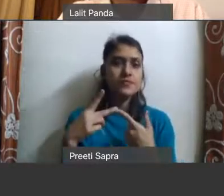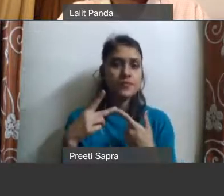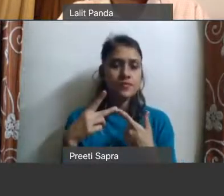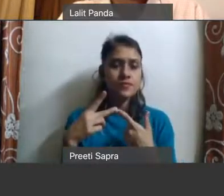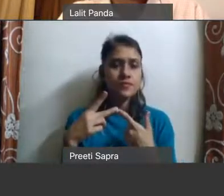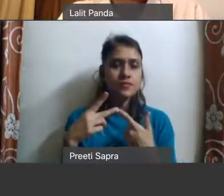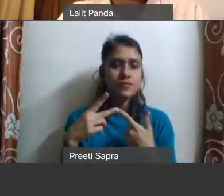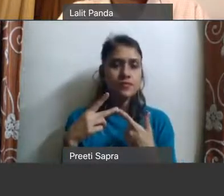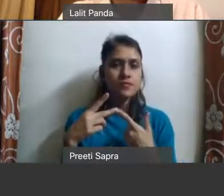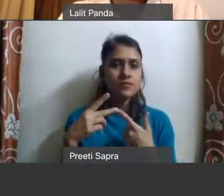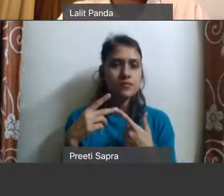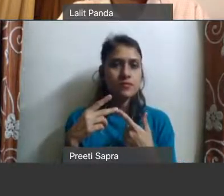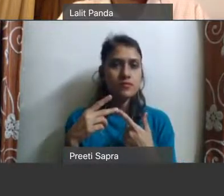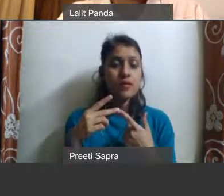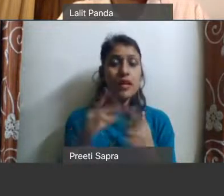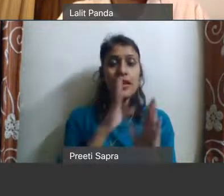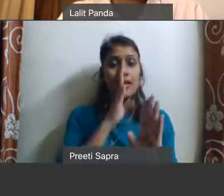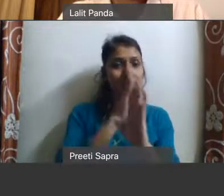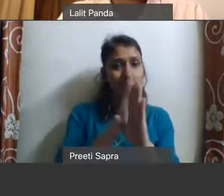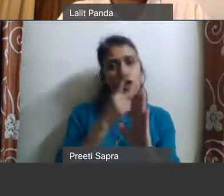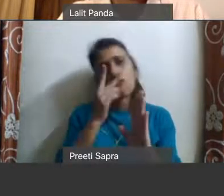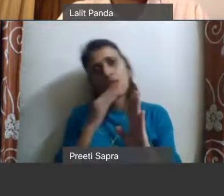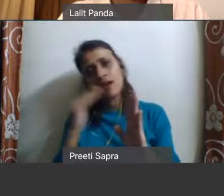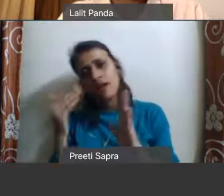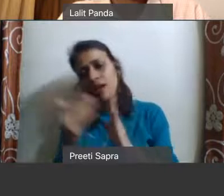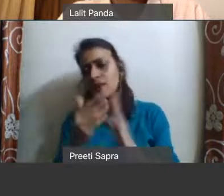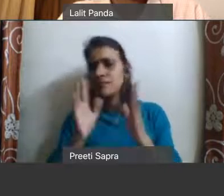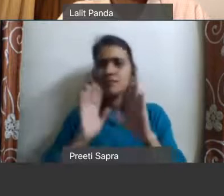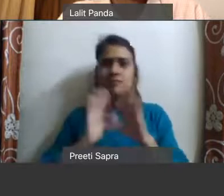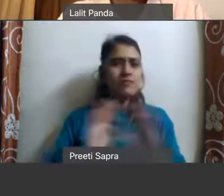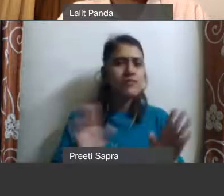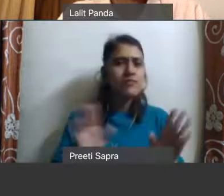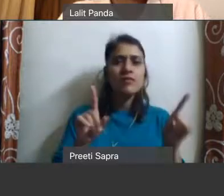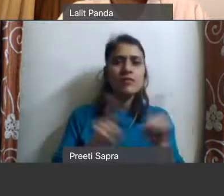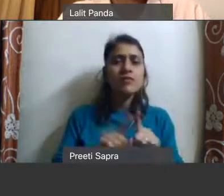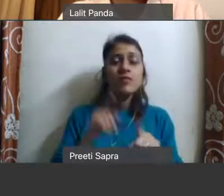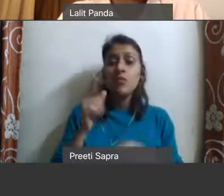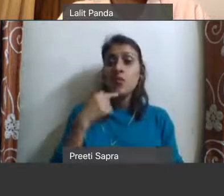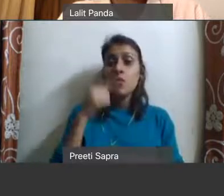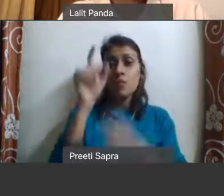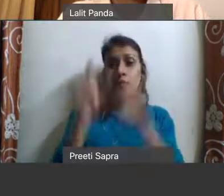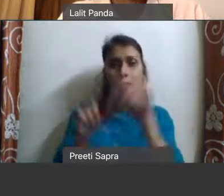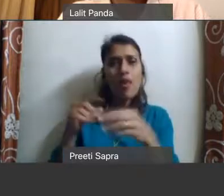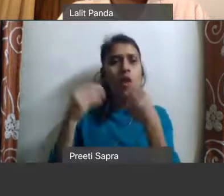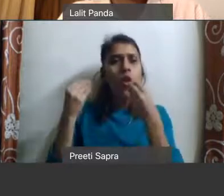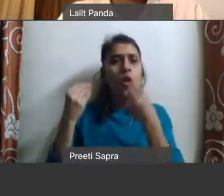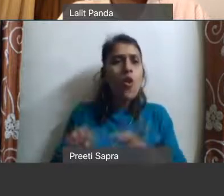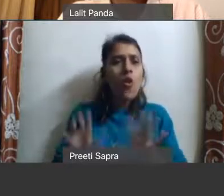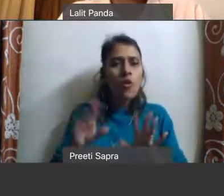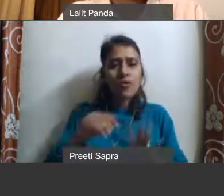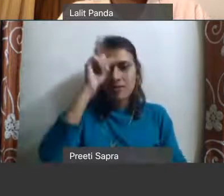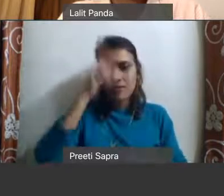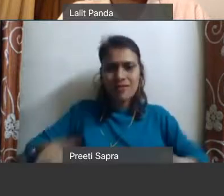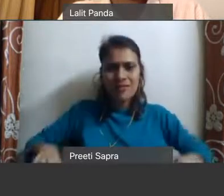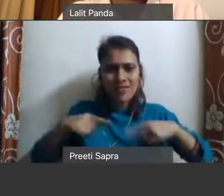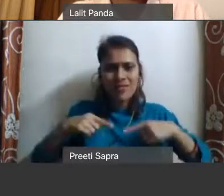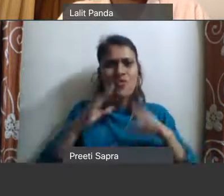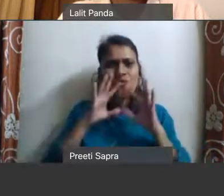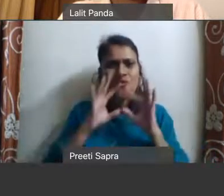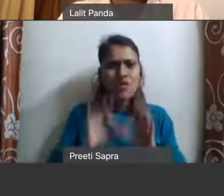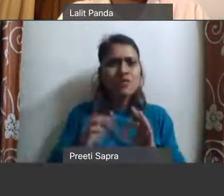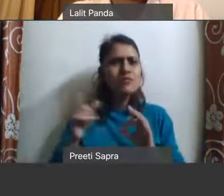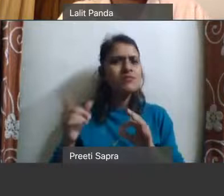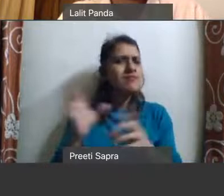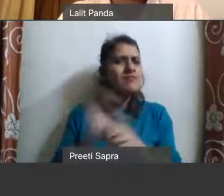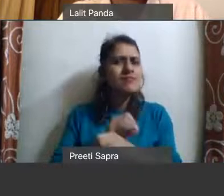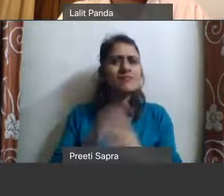create certain direct or indirect effects which are bad for people who are Indian citizens. So for instance, when I